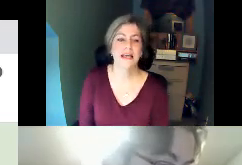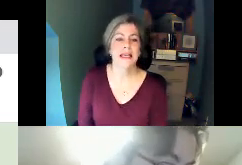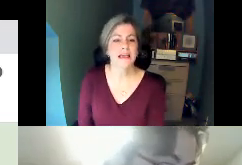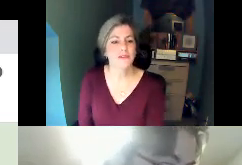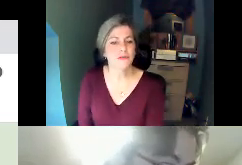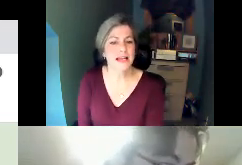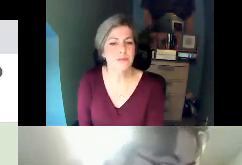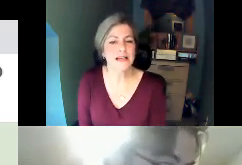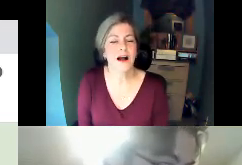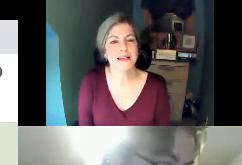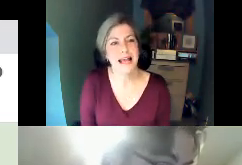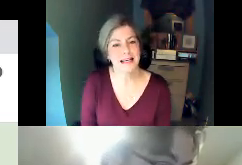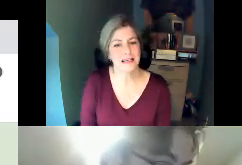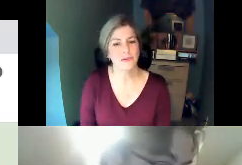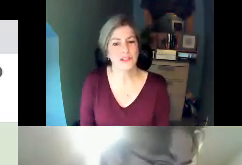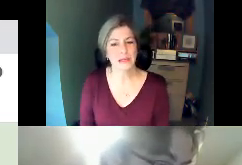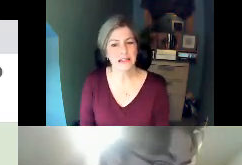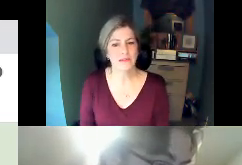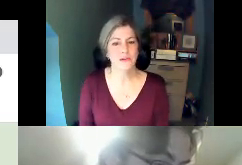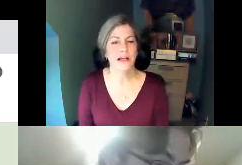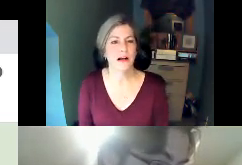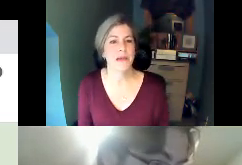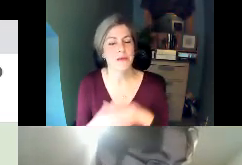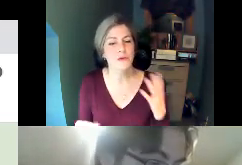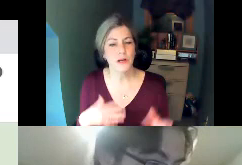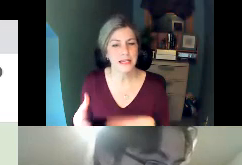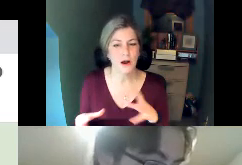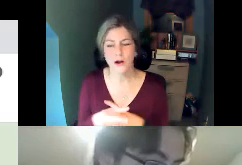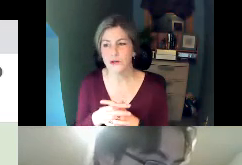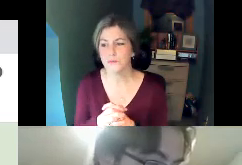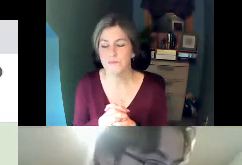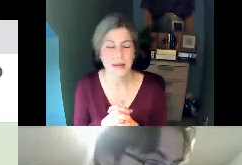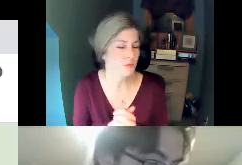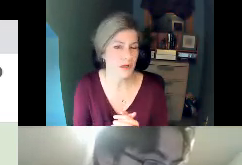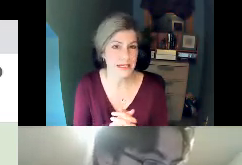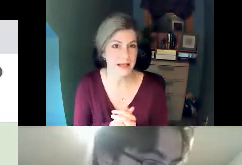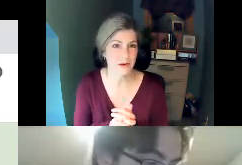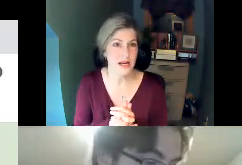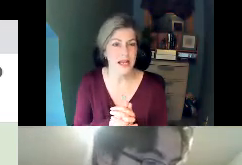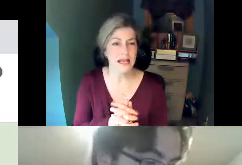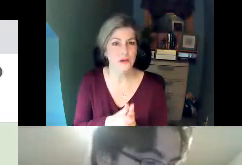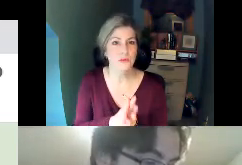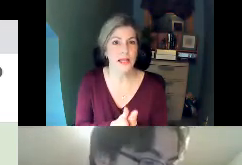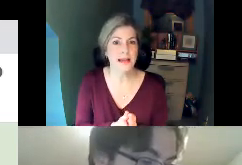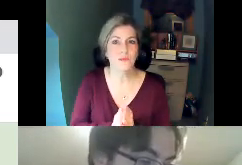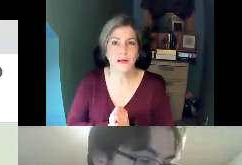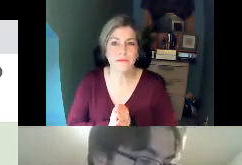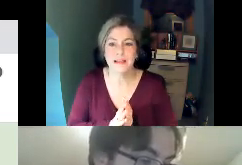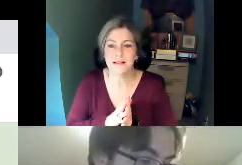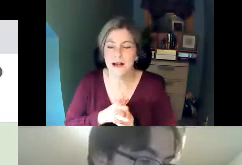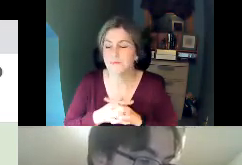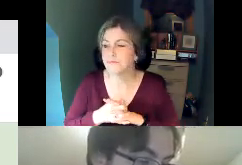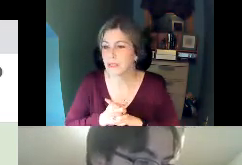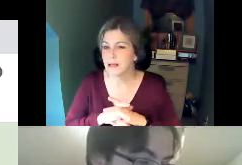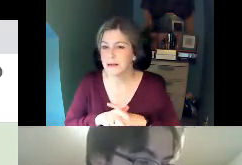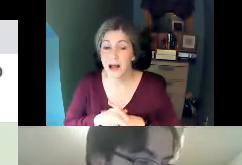shows. If you'd like to be contacted for some individual help, maybe you want to get all your paperwork together and you would like one of